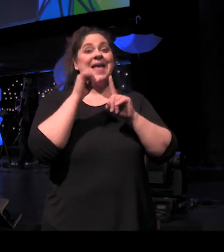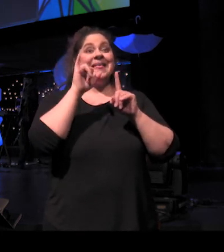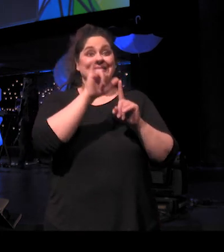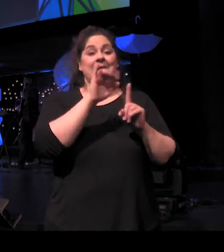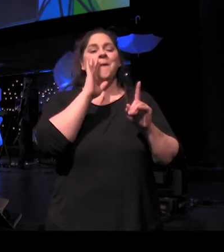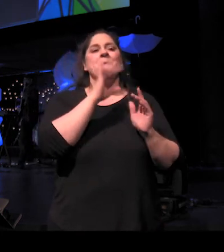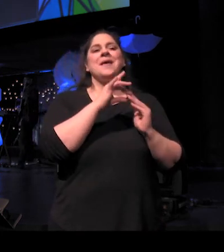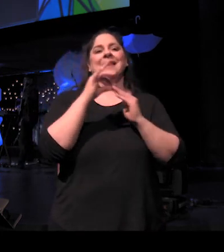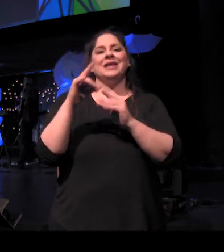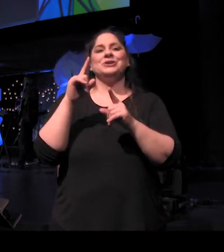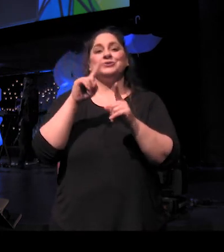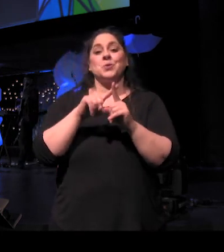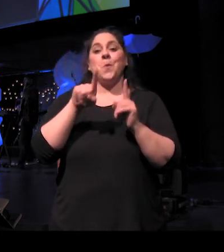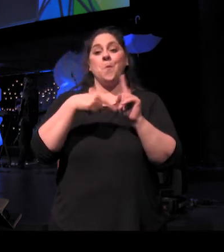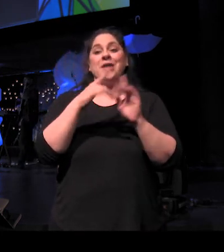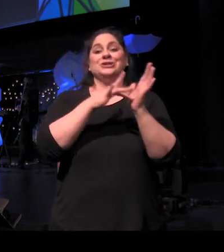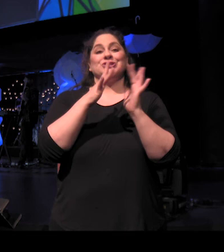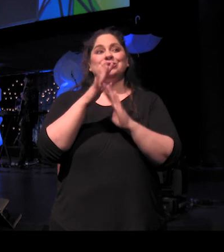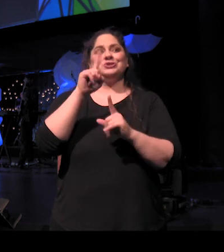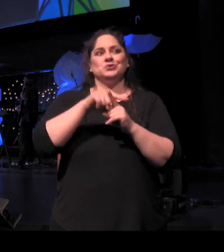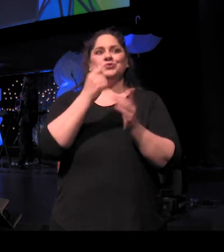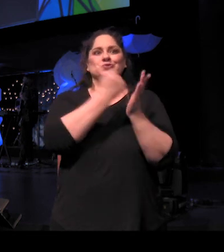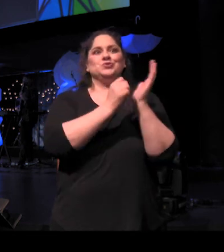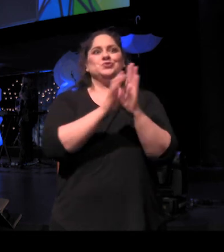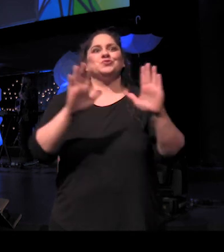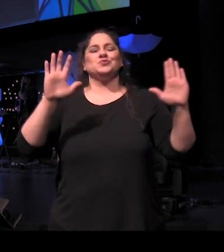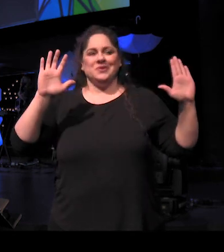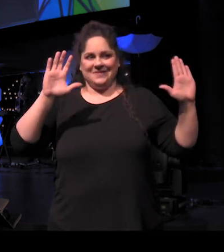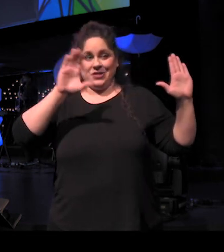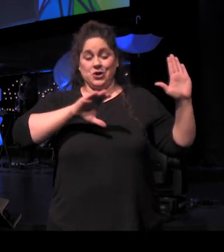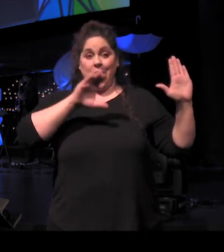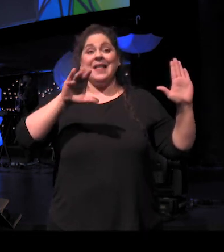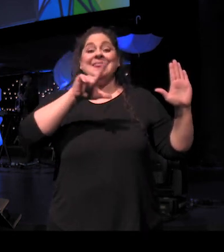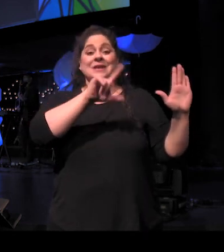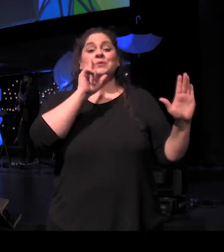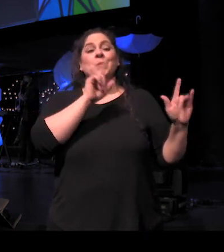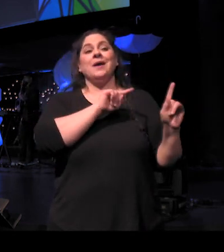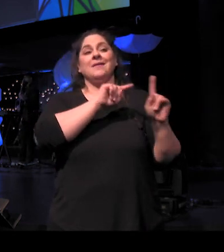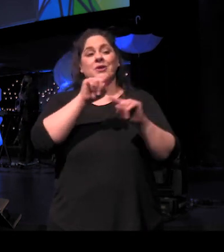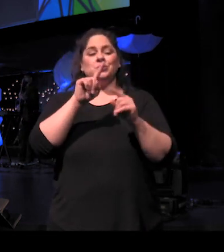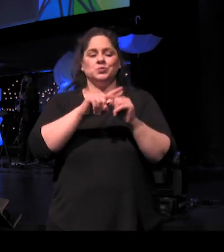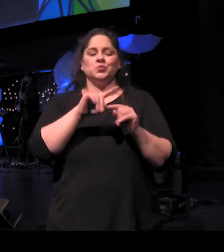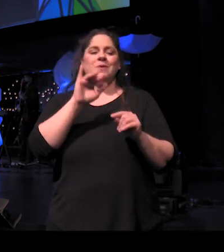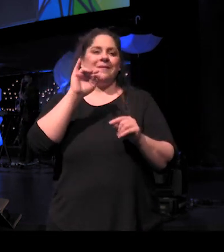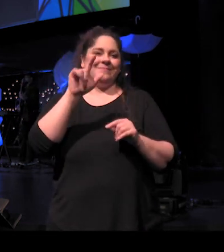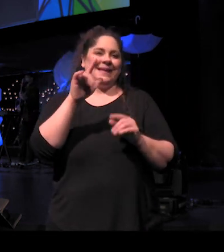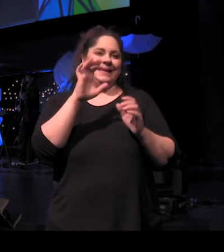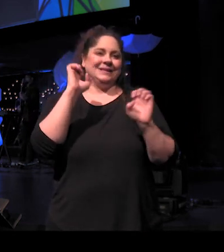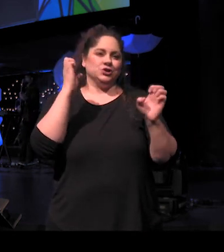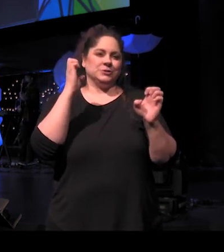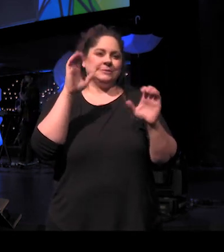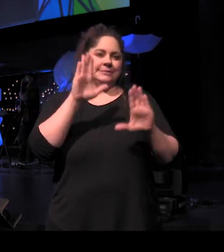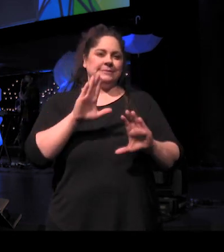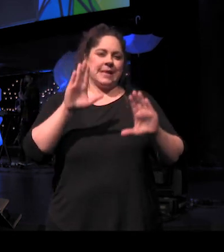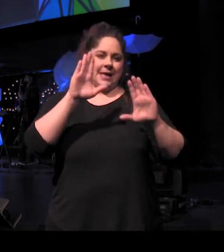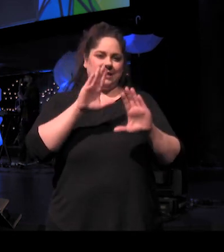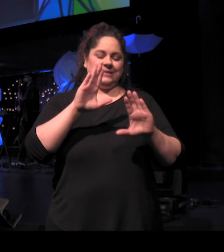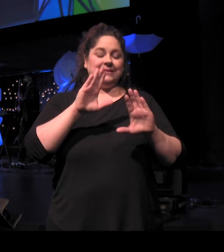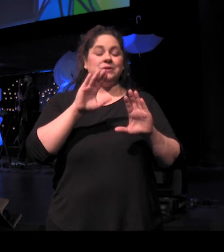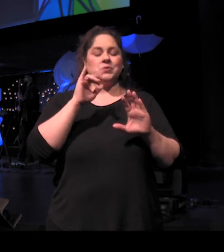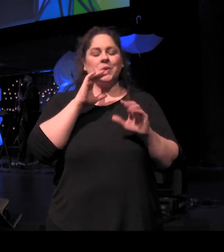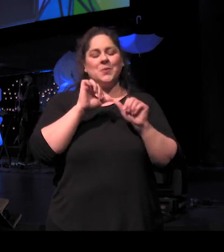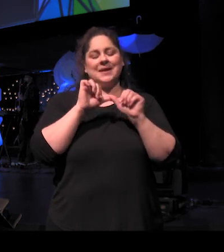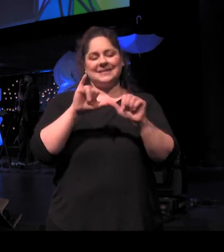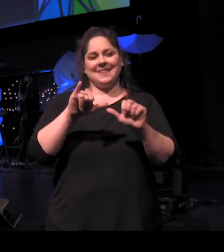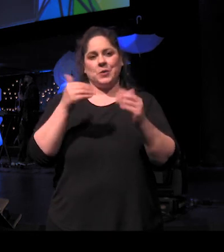to miss this series. It'll actually take us the whole way to Easter Sunday, which is the first week of April. It's going to be a great series. I hope you can stay connected through that. It's